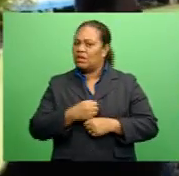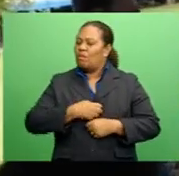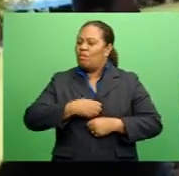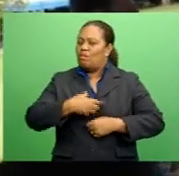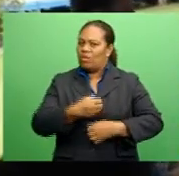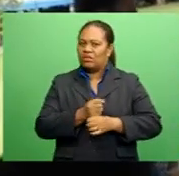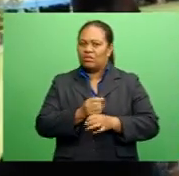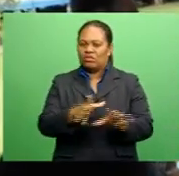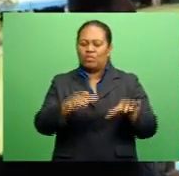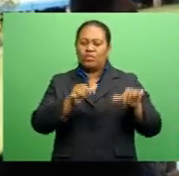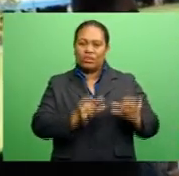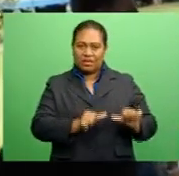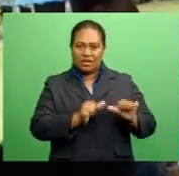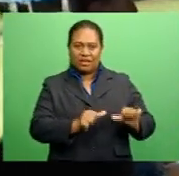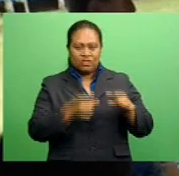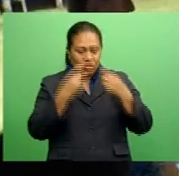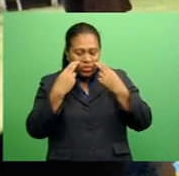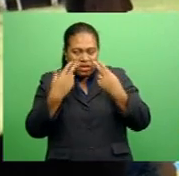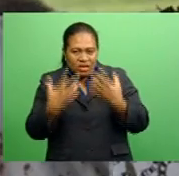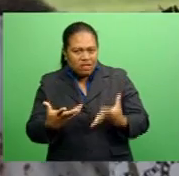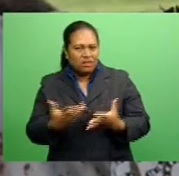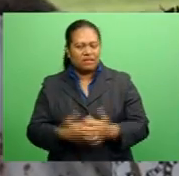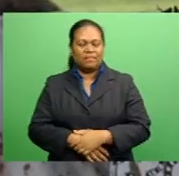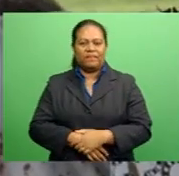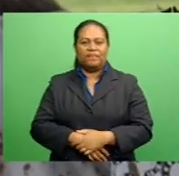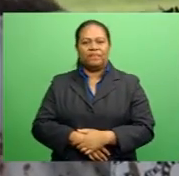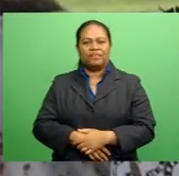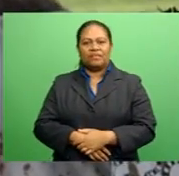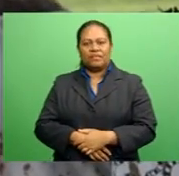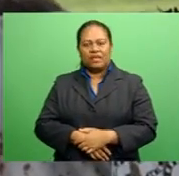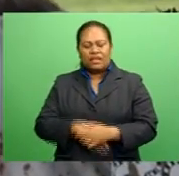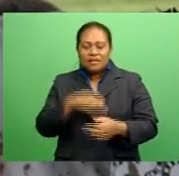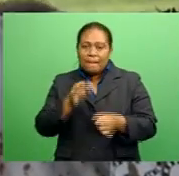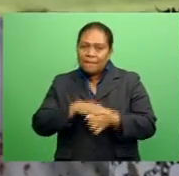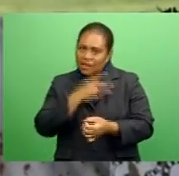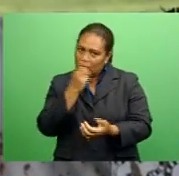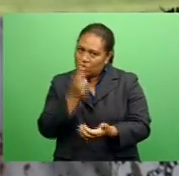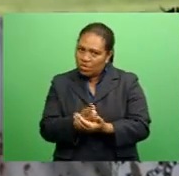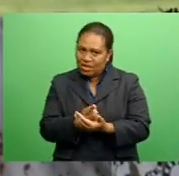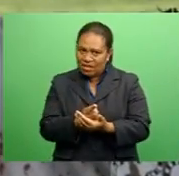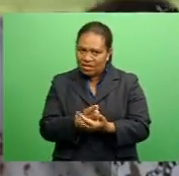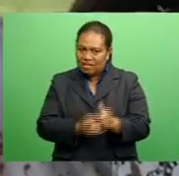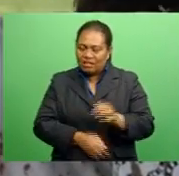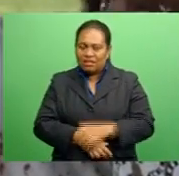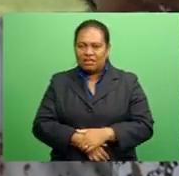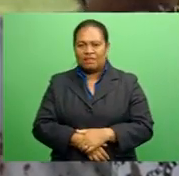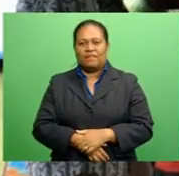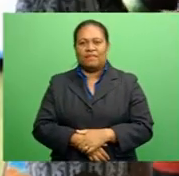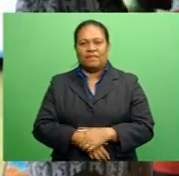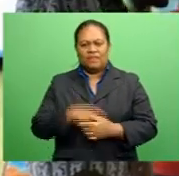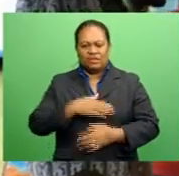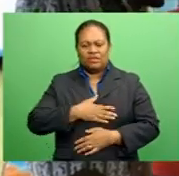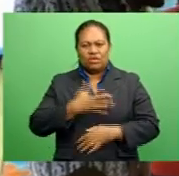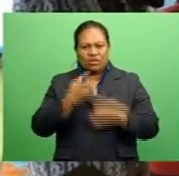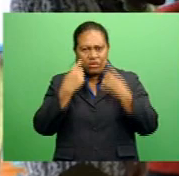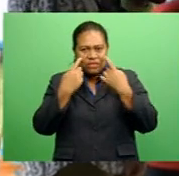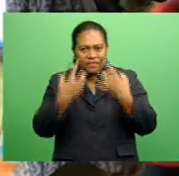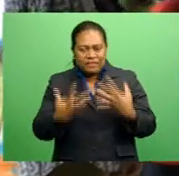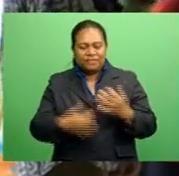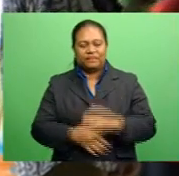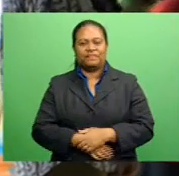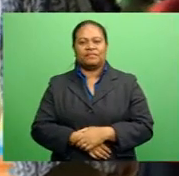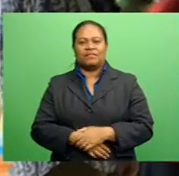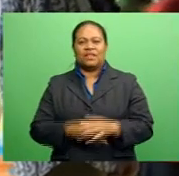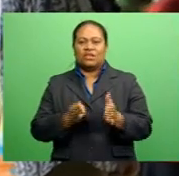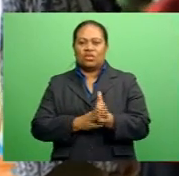around the protection of nature, that's really making a reality of what otherwise might be an empty slogan. March